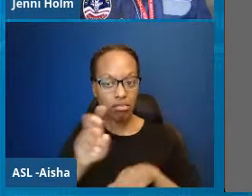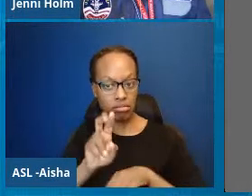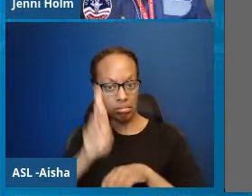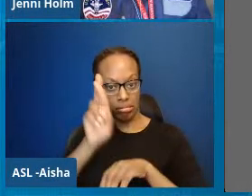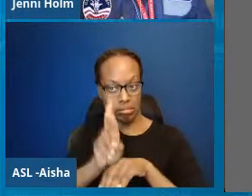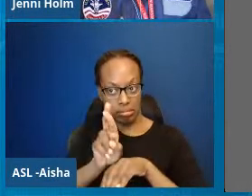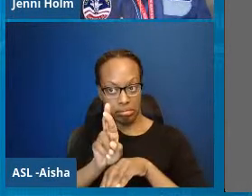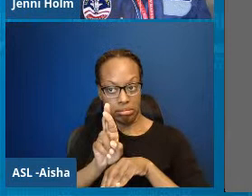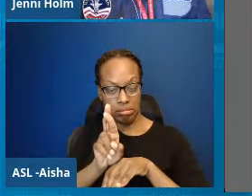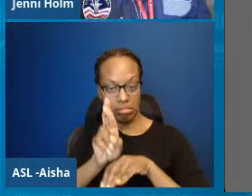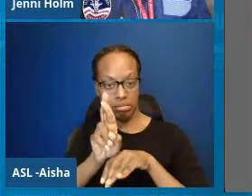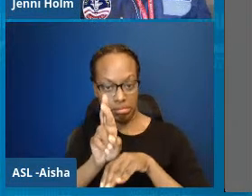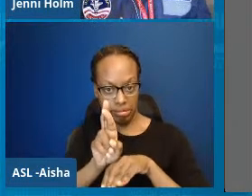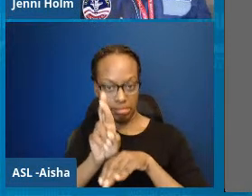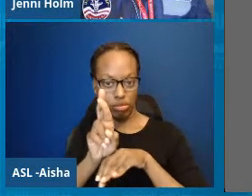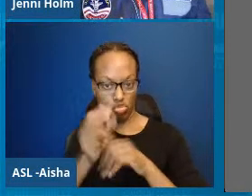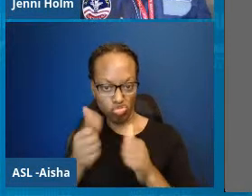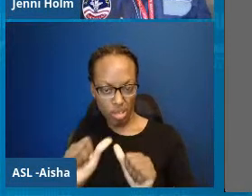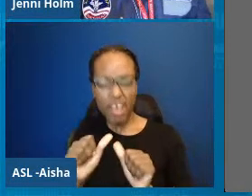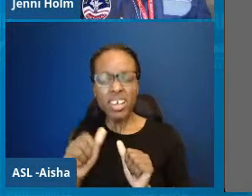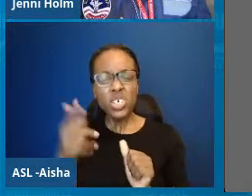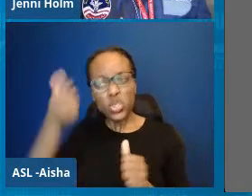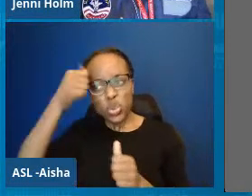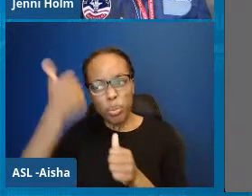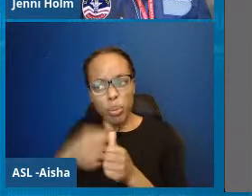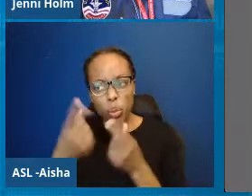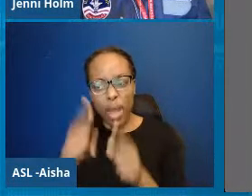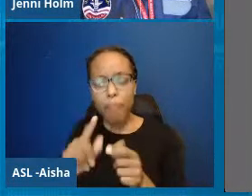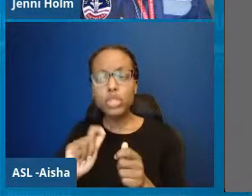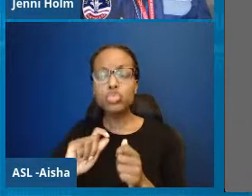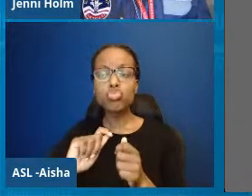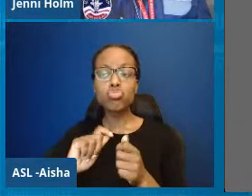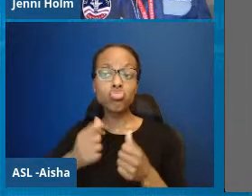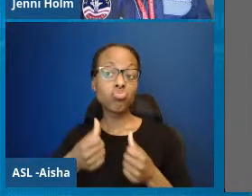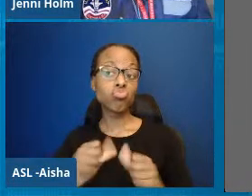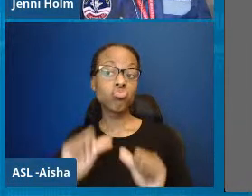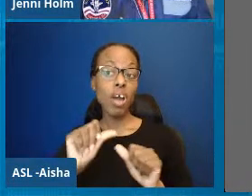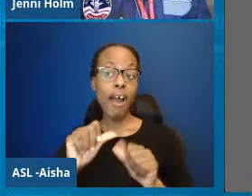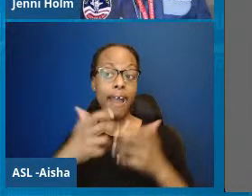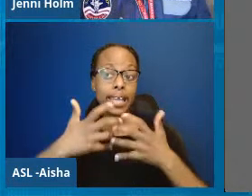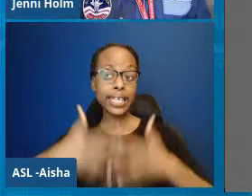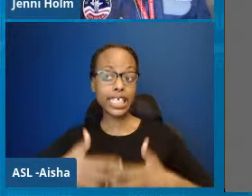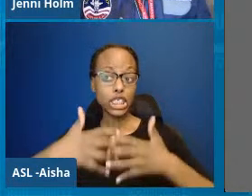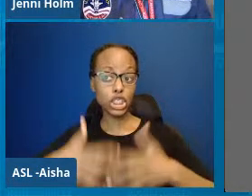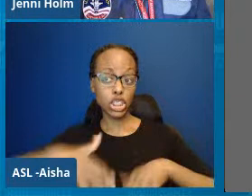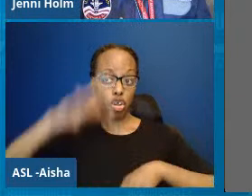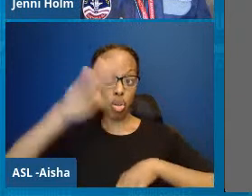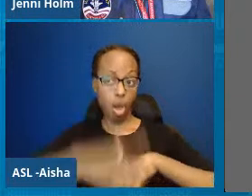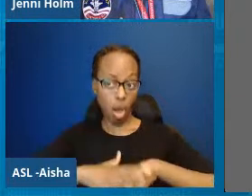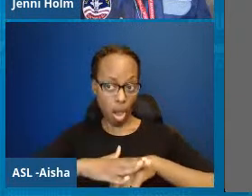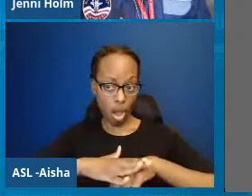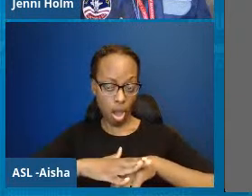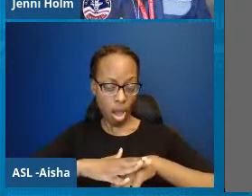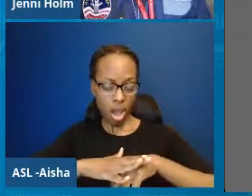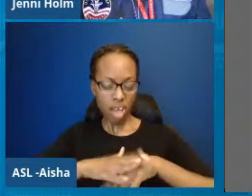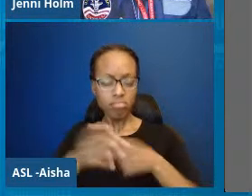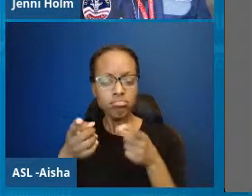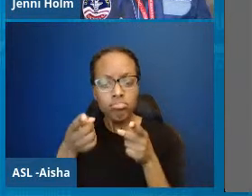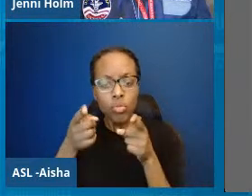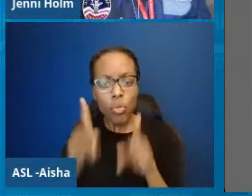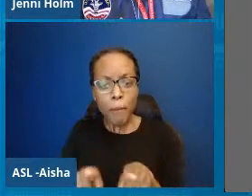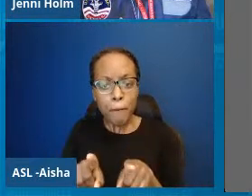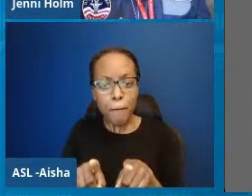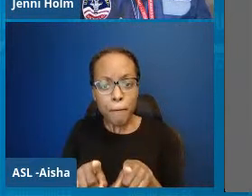to try to switch the engine on? Jenny, do you remember what happened when a real astronaut from the Apollo missions? Well, what happened was